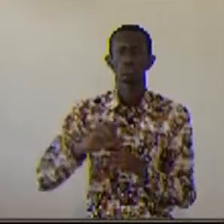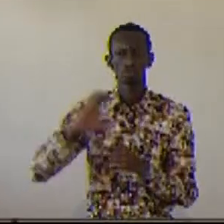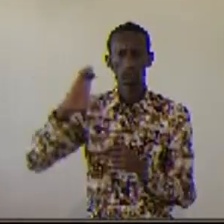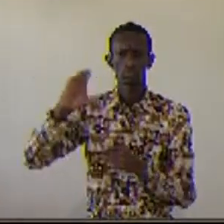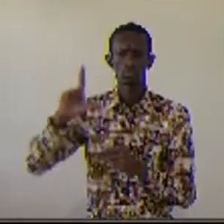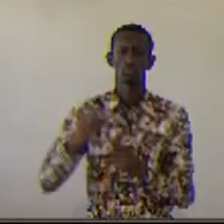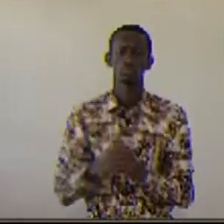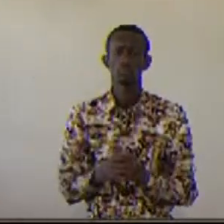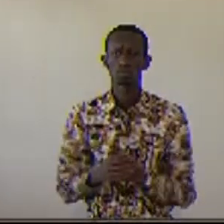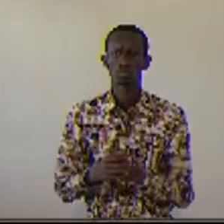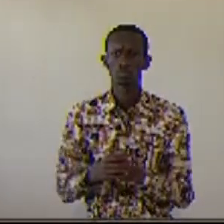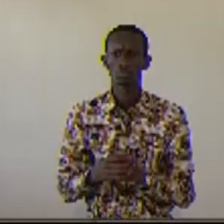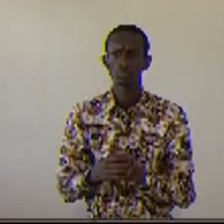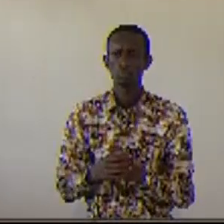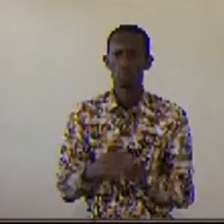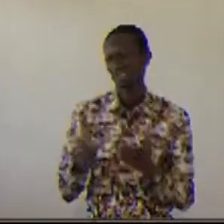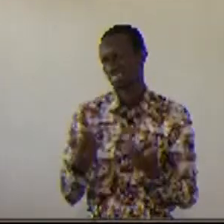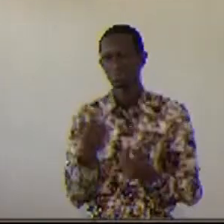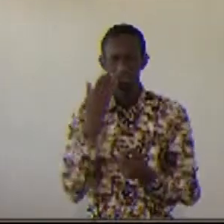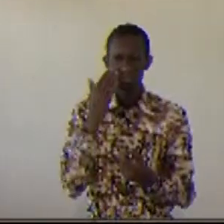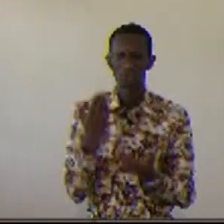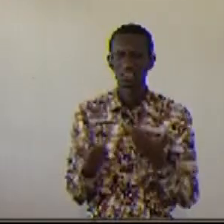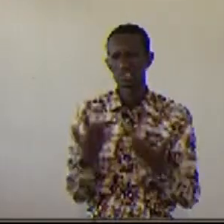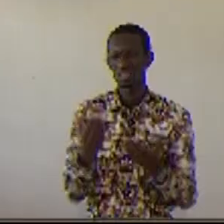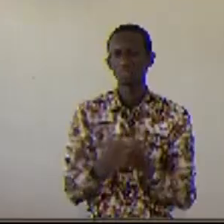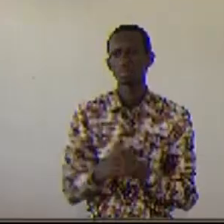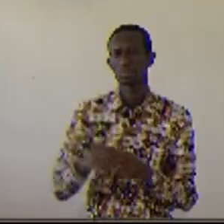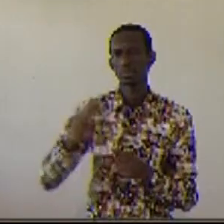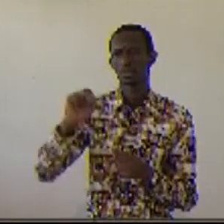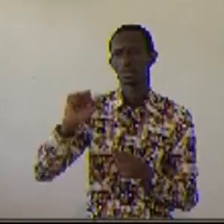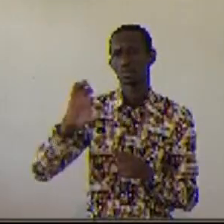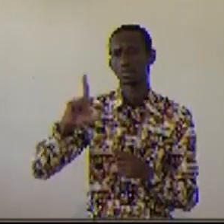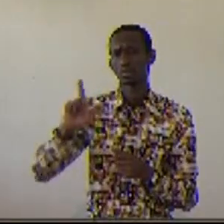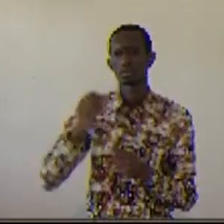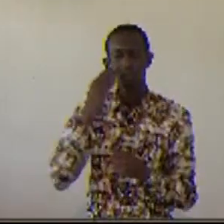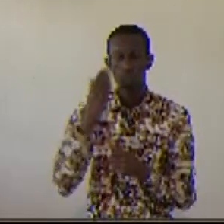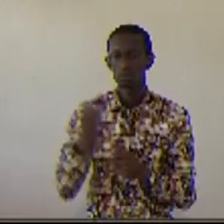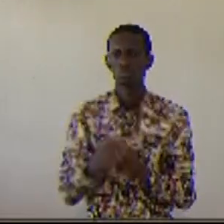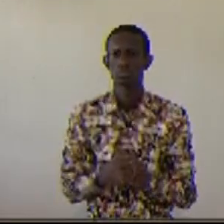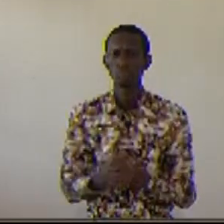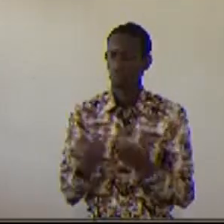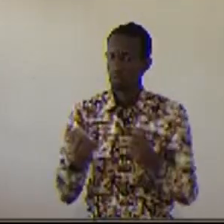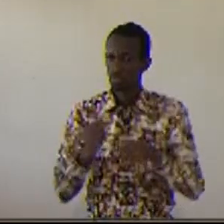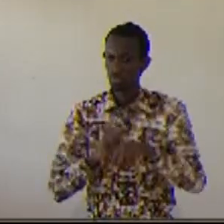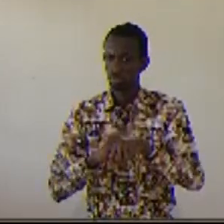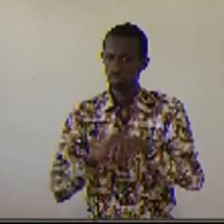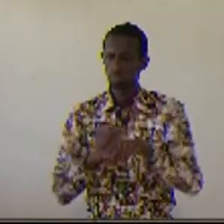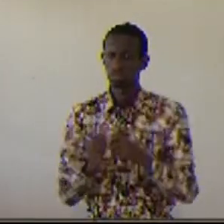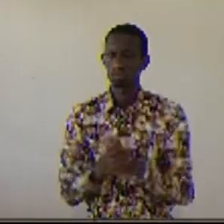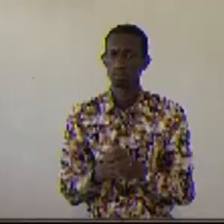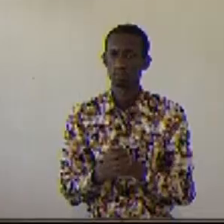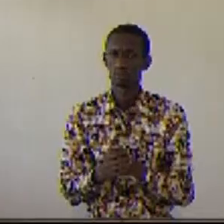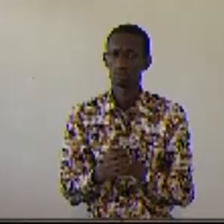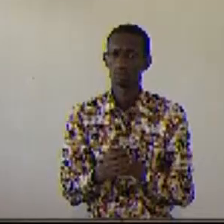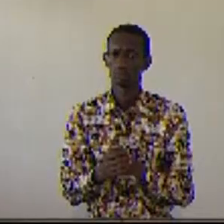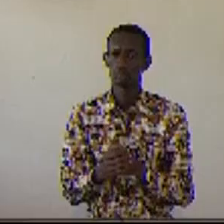see where you are. It is just a simple experiment. Just take maybe